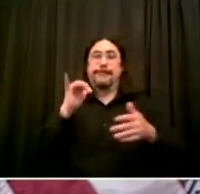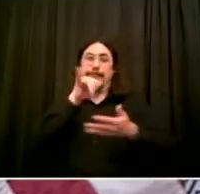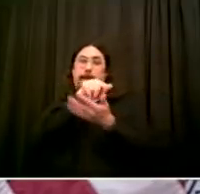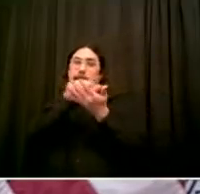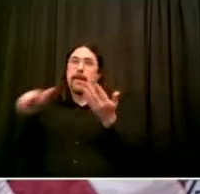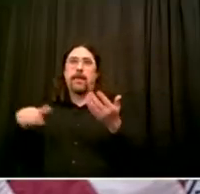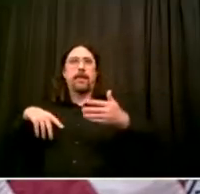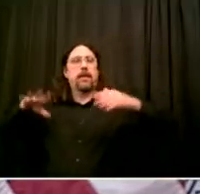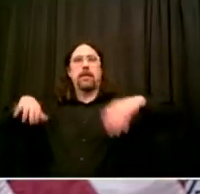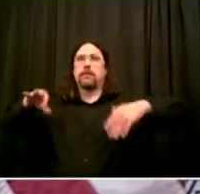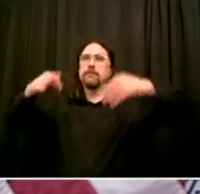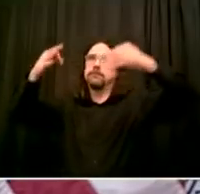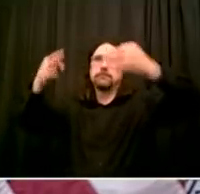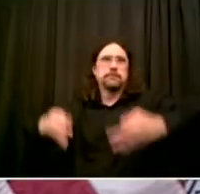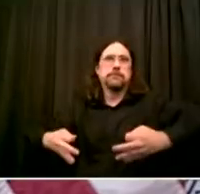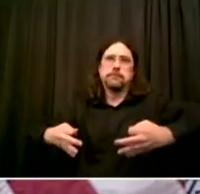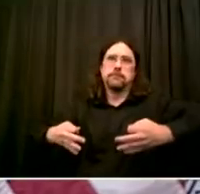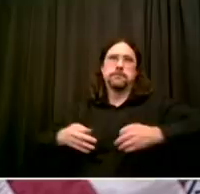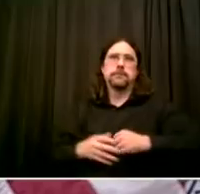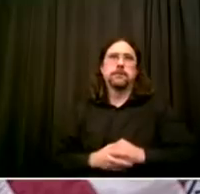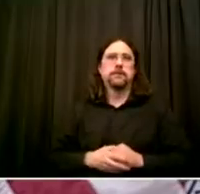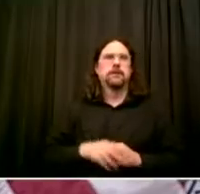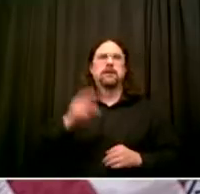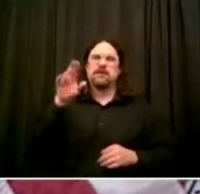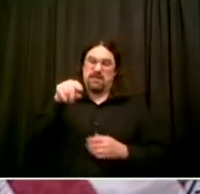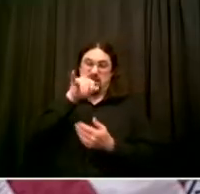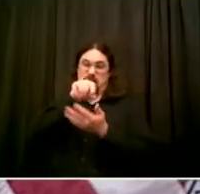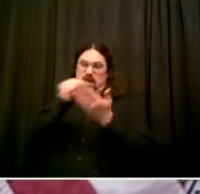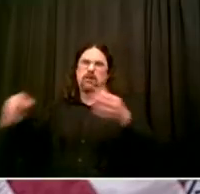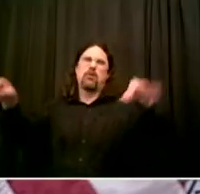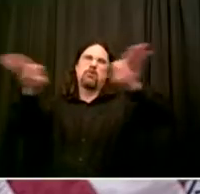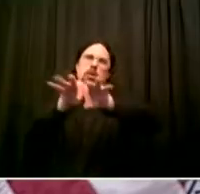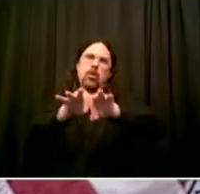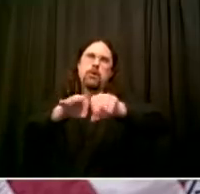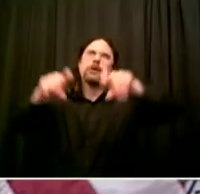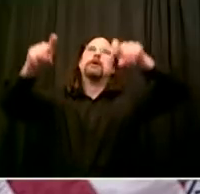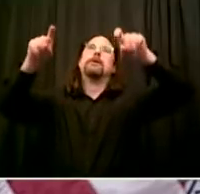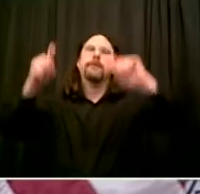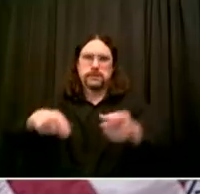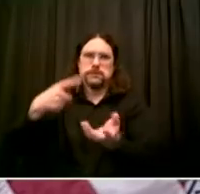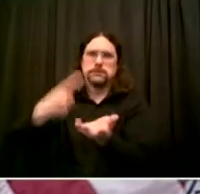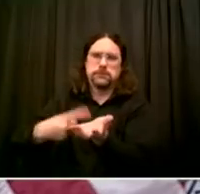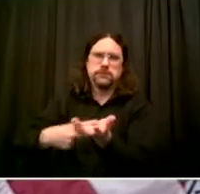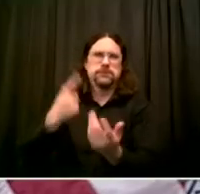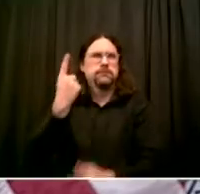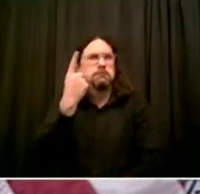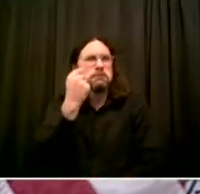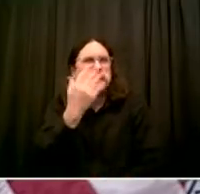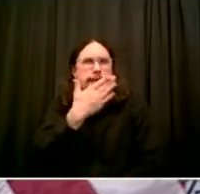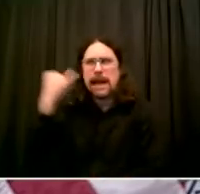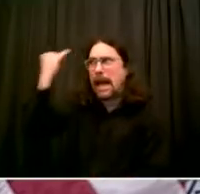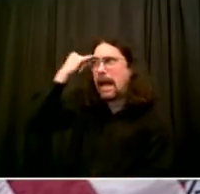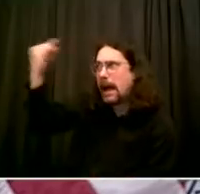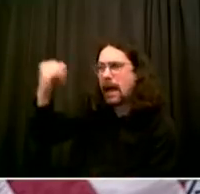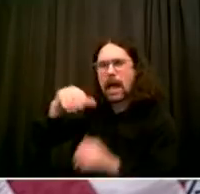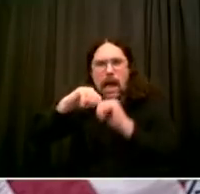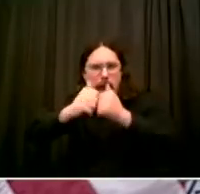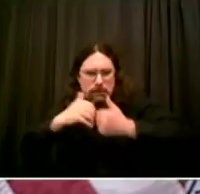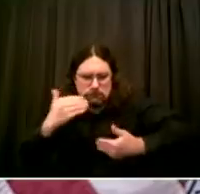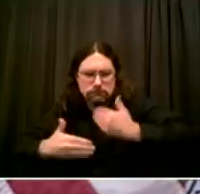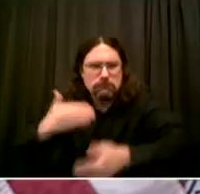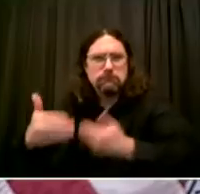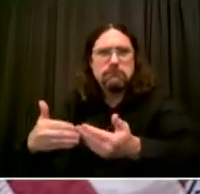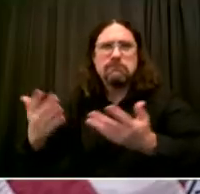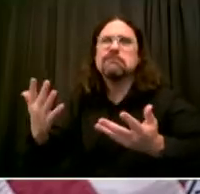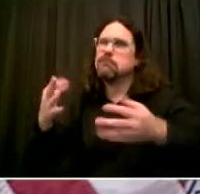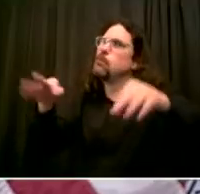new circumstance. I think that's an important consideration. Now I think it becomes an even bigger consideration when we go to phase two.